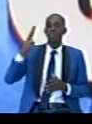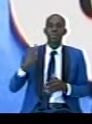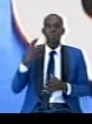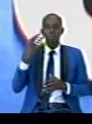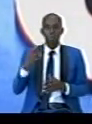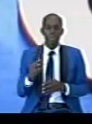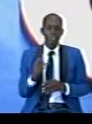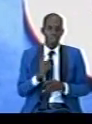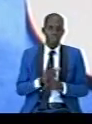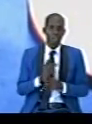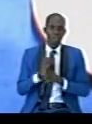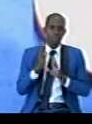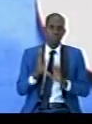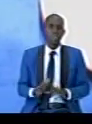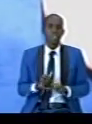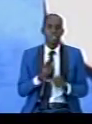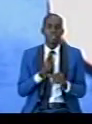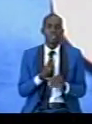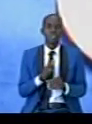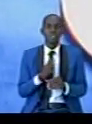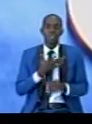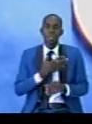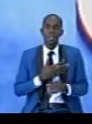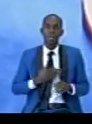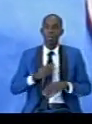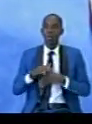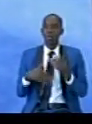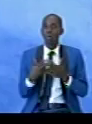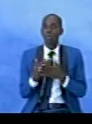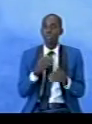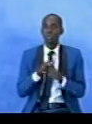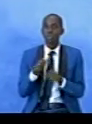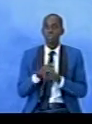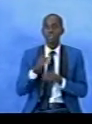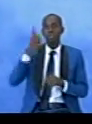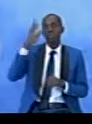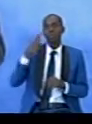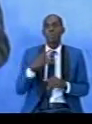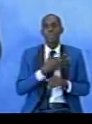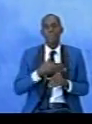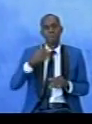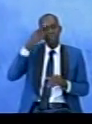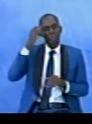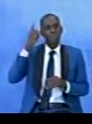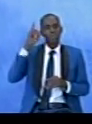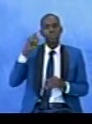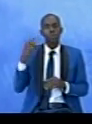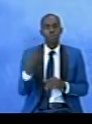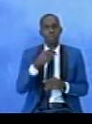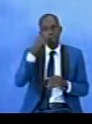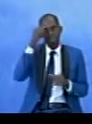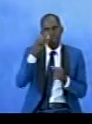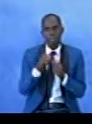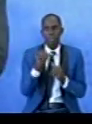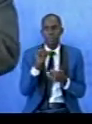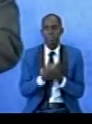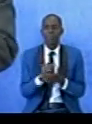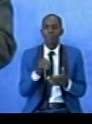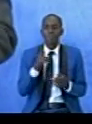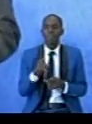sustainer, and he is the God my shepherd. And because he always remembered that he